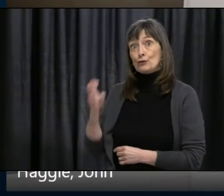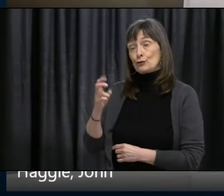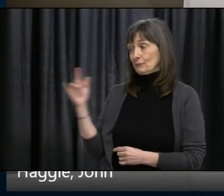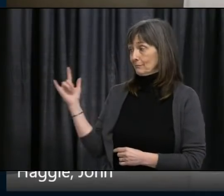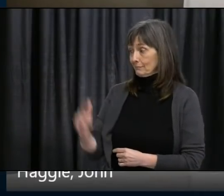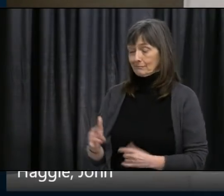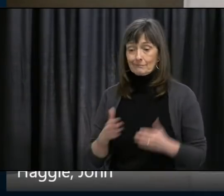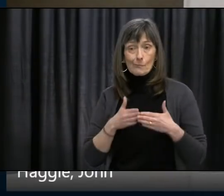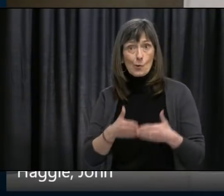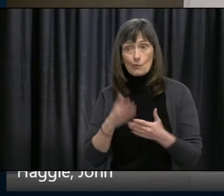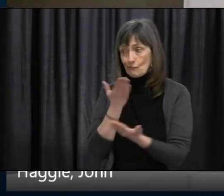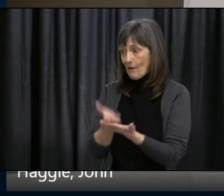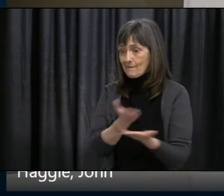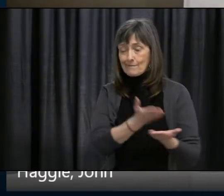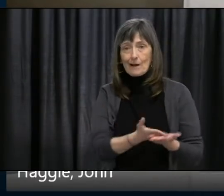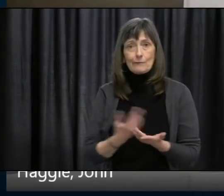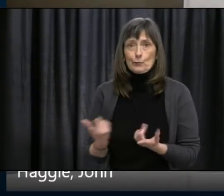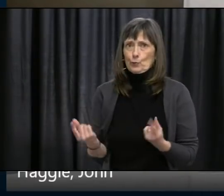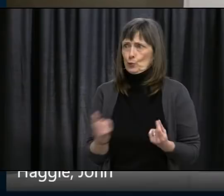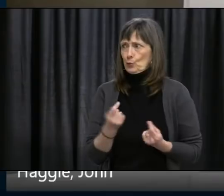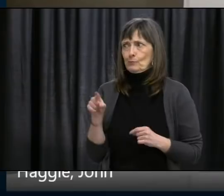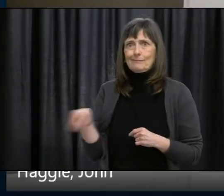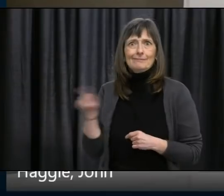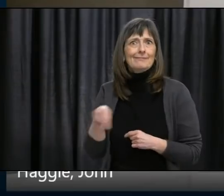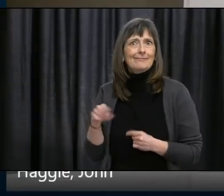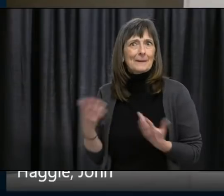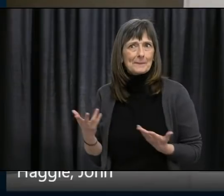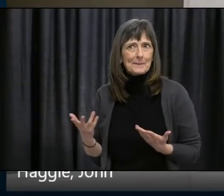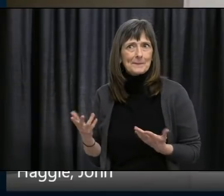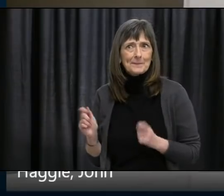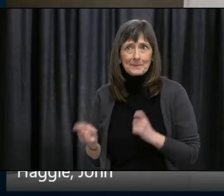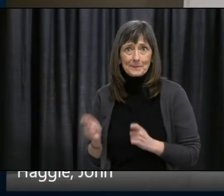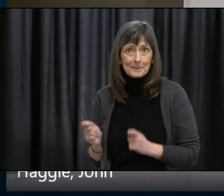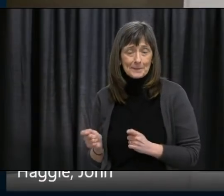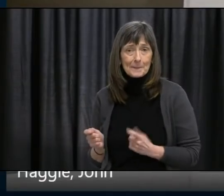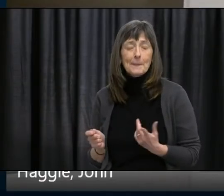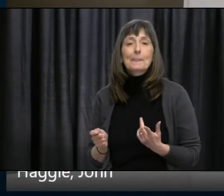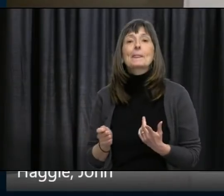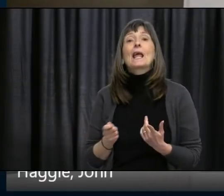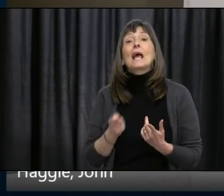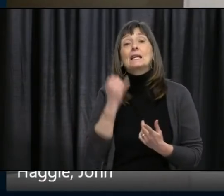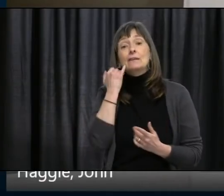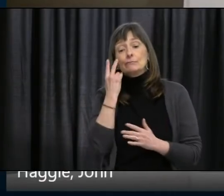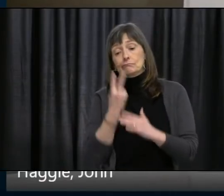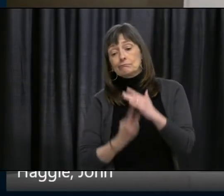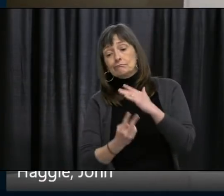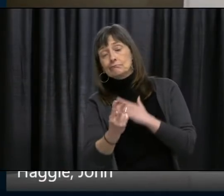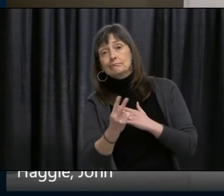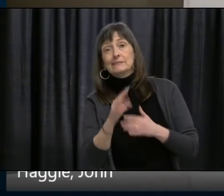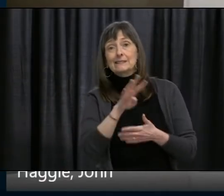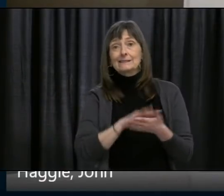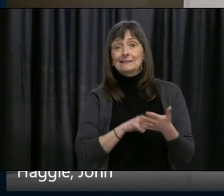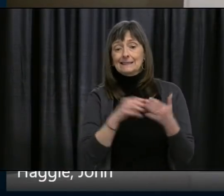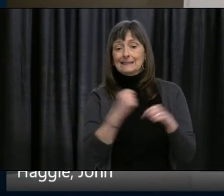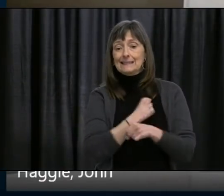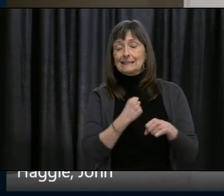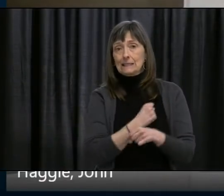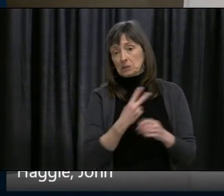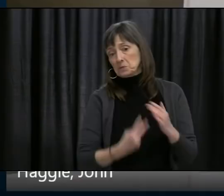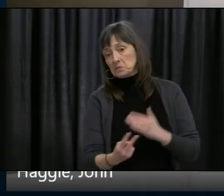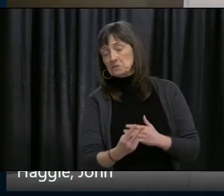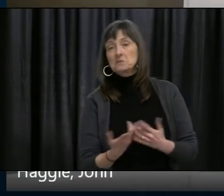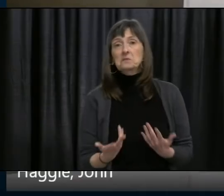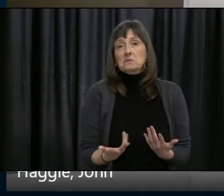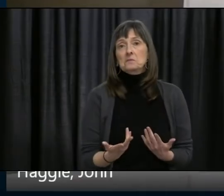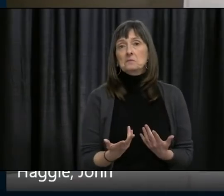adjusted and worked on. And then the question is, what can the modeling tell us about where we should go first in terms